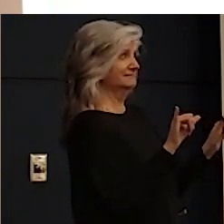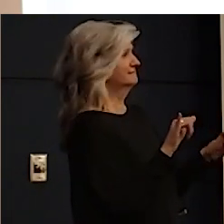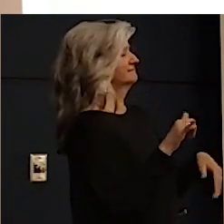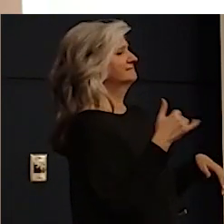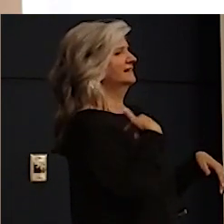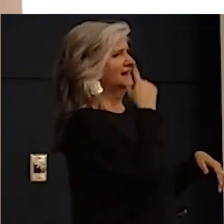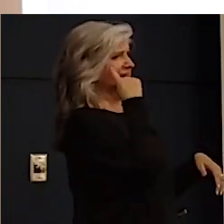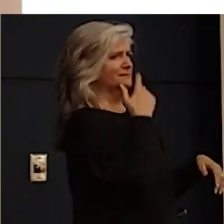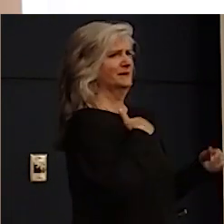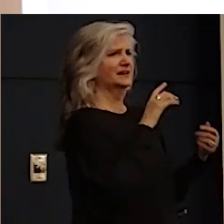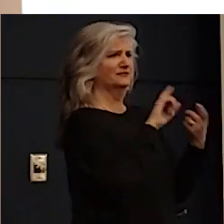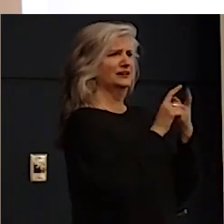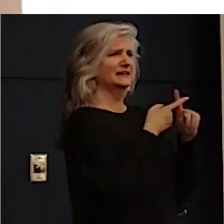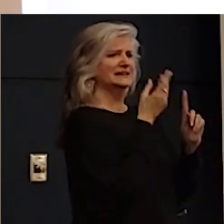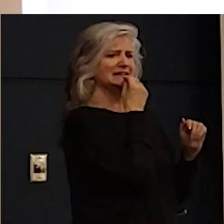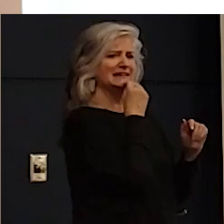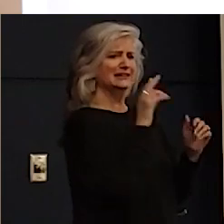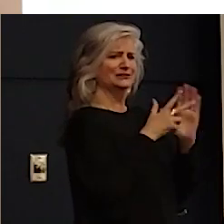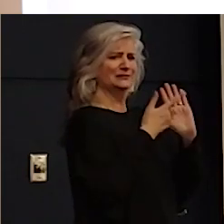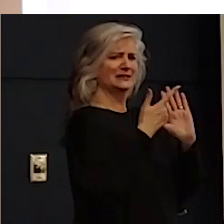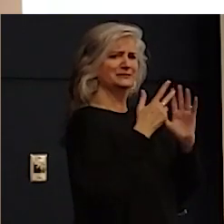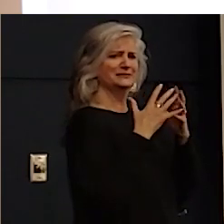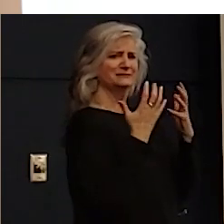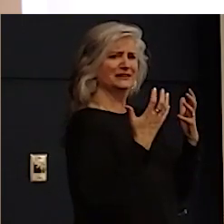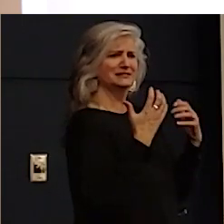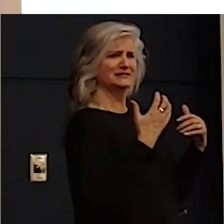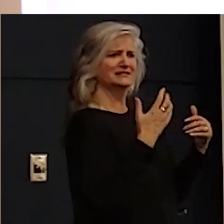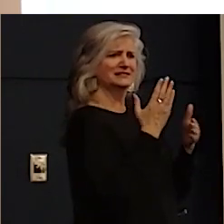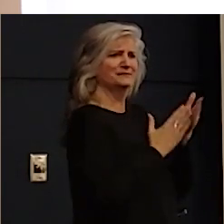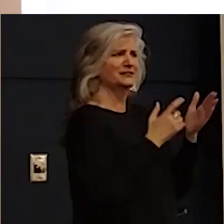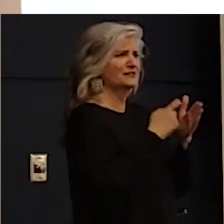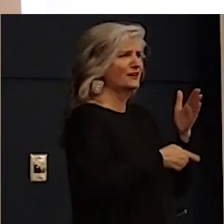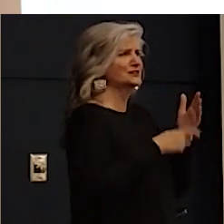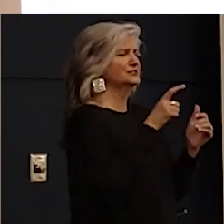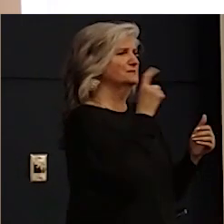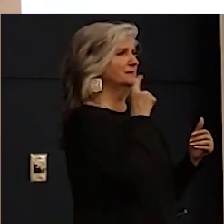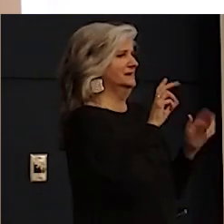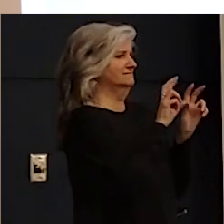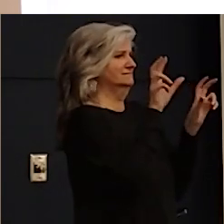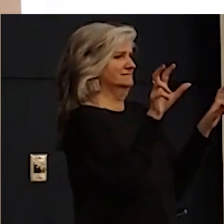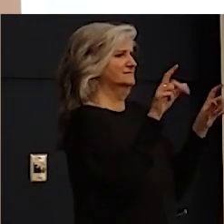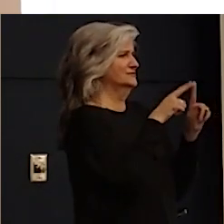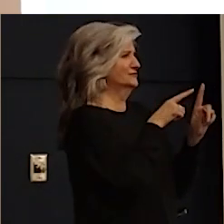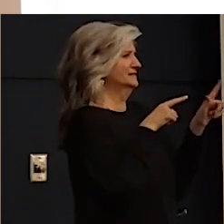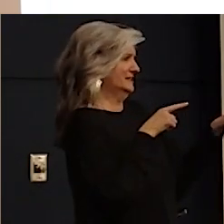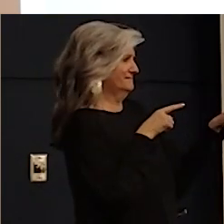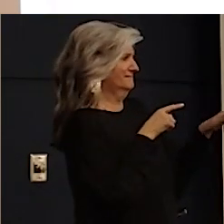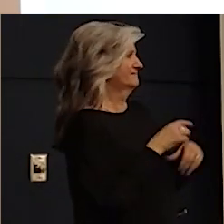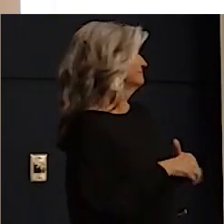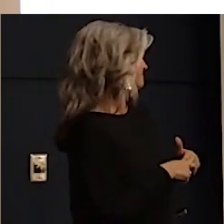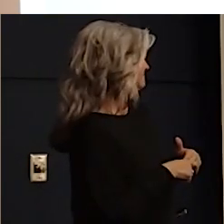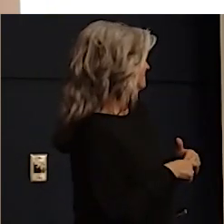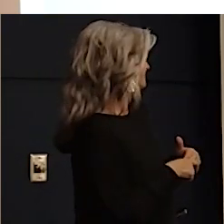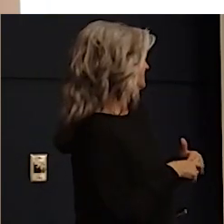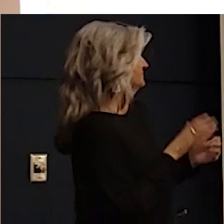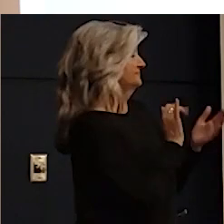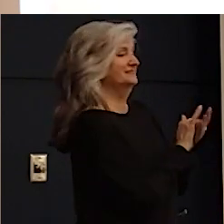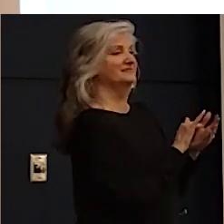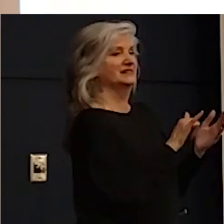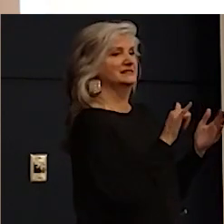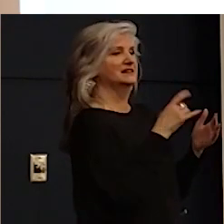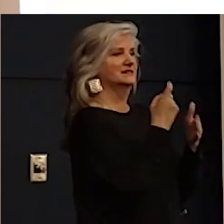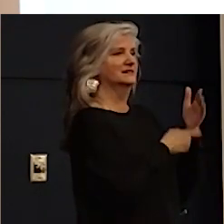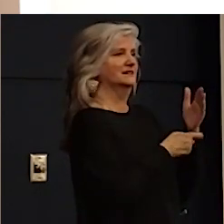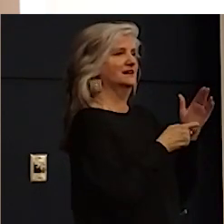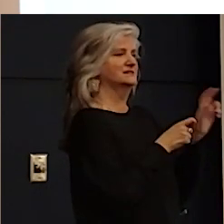think my friend, he's eating three times as much as I should. I think some of the costs, more of the cost should be allocated to him, okay? That's kind of like the cost